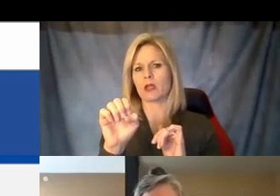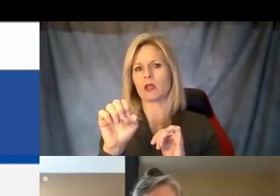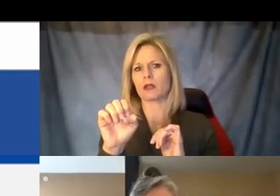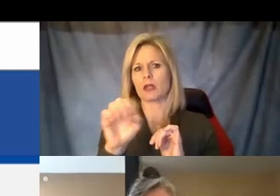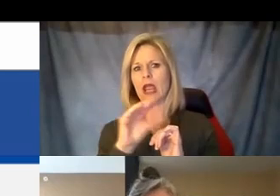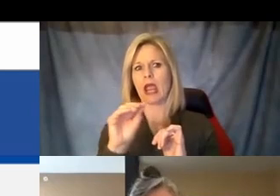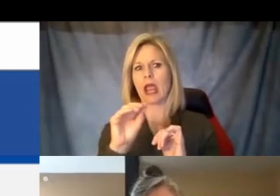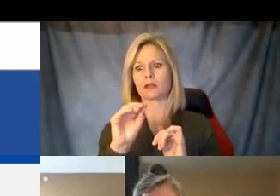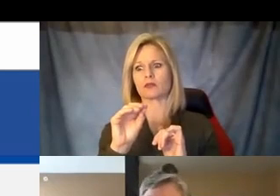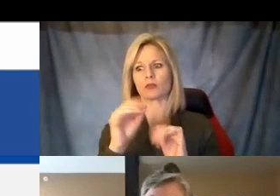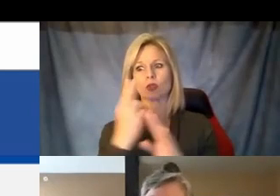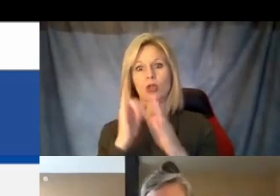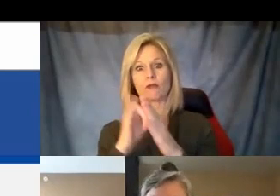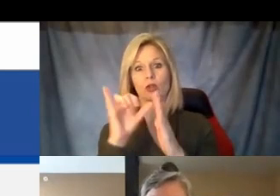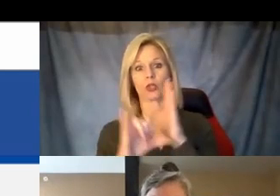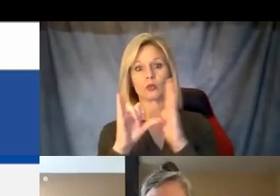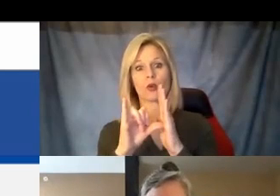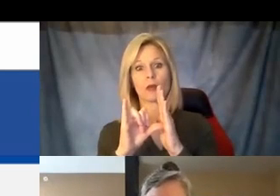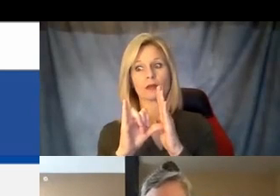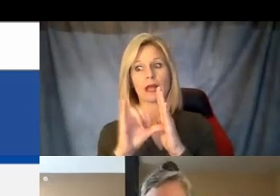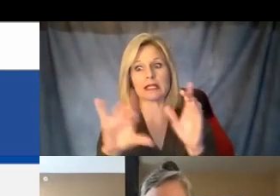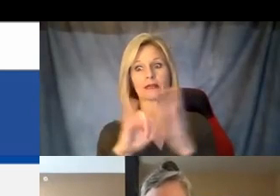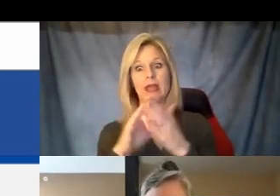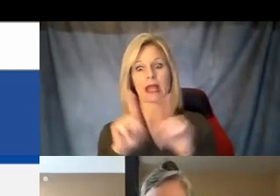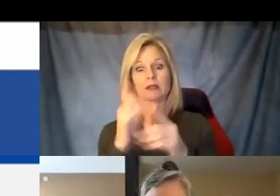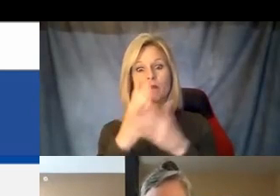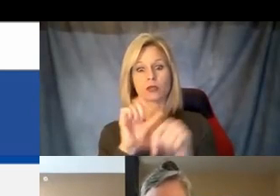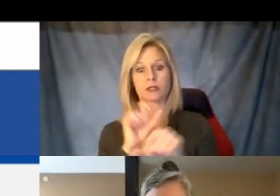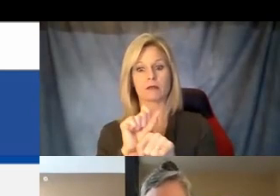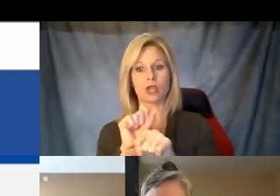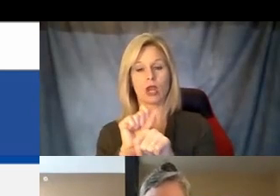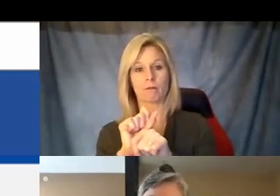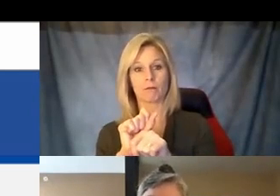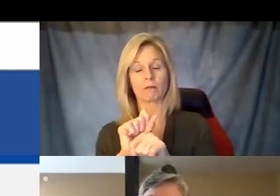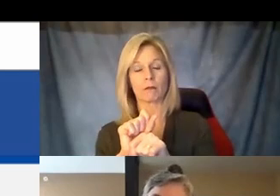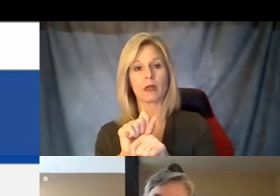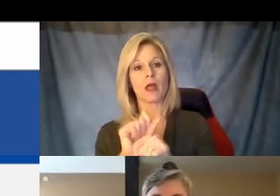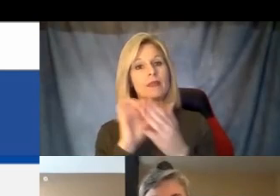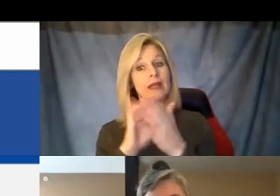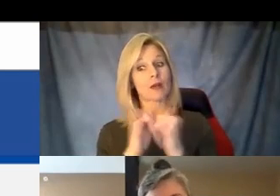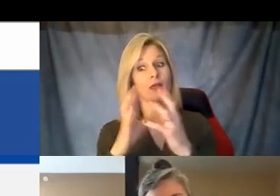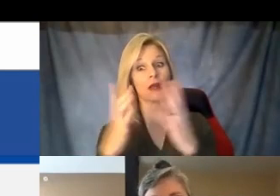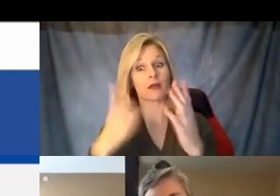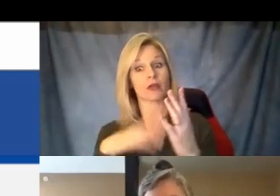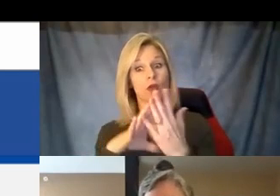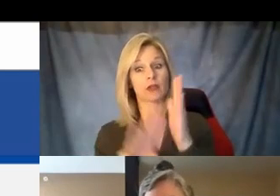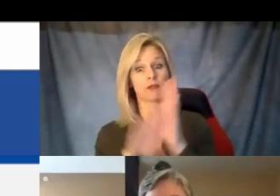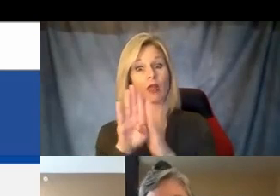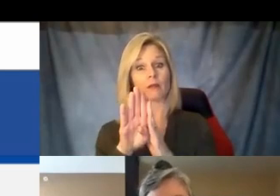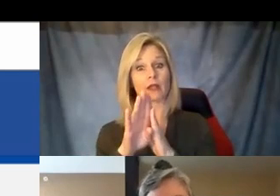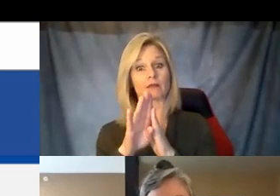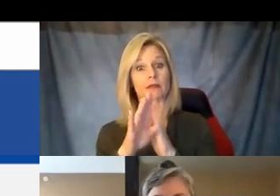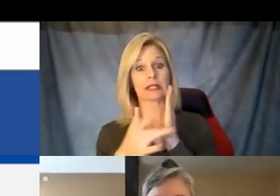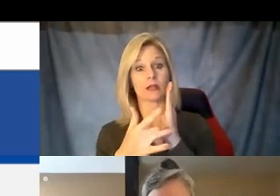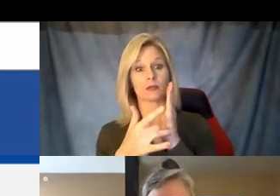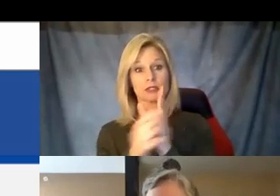job. And that's actually how a lot of us are gaining technology skills. So what we want to do, because one of the